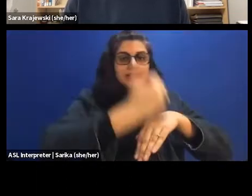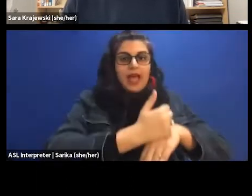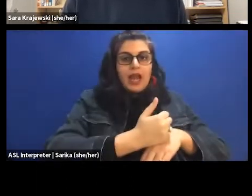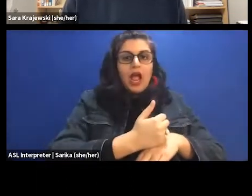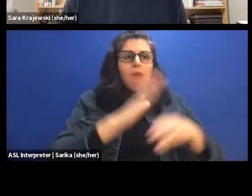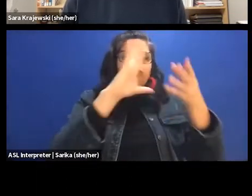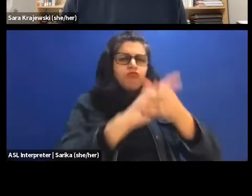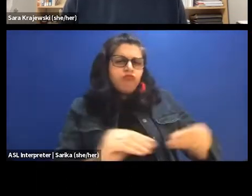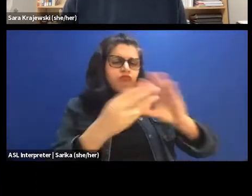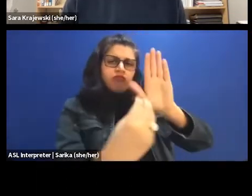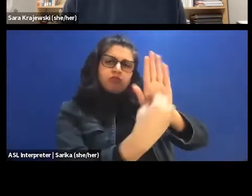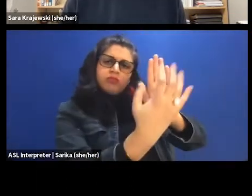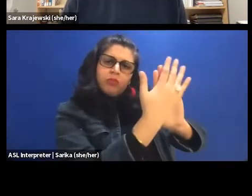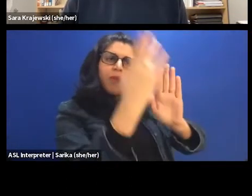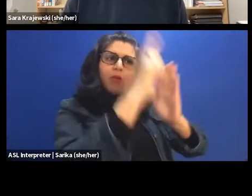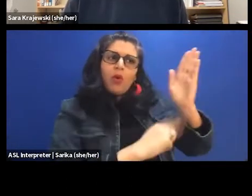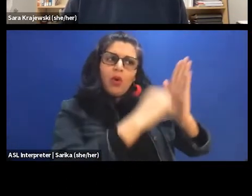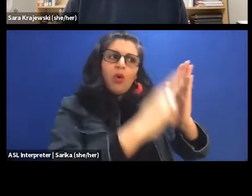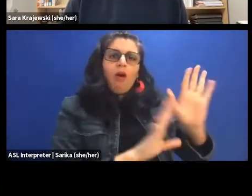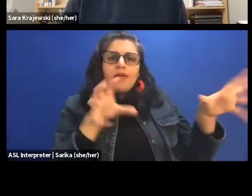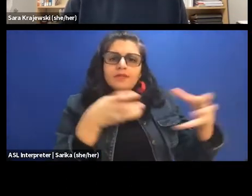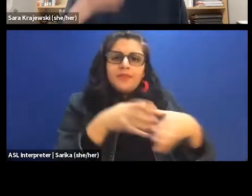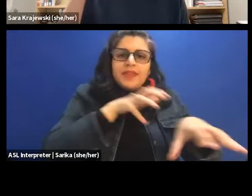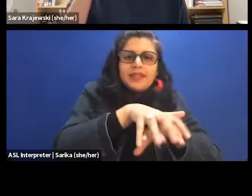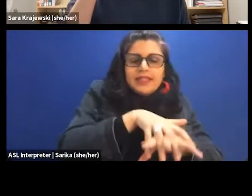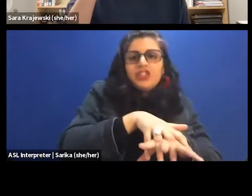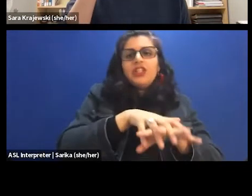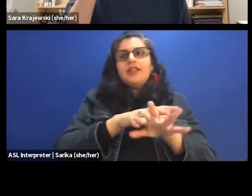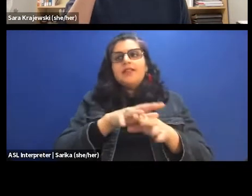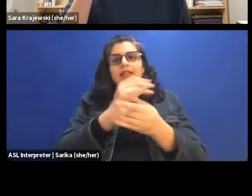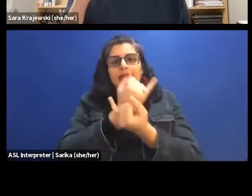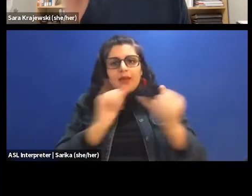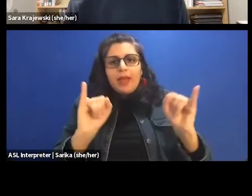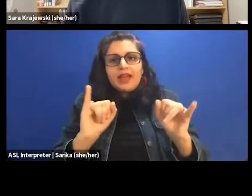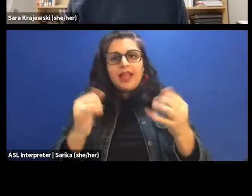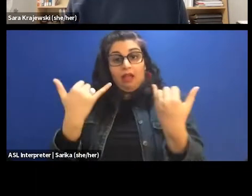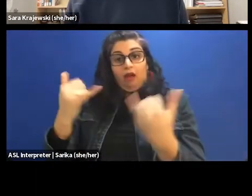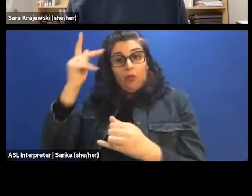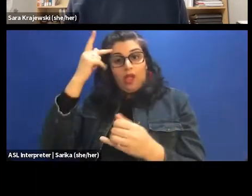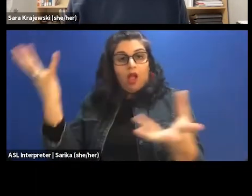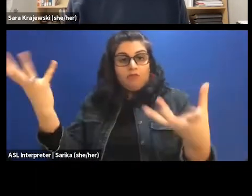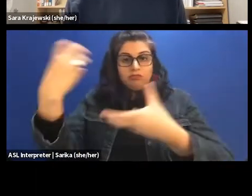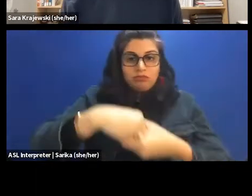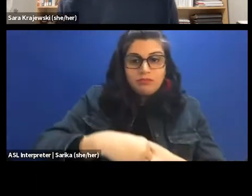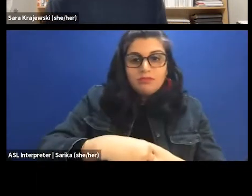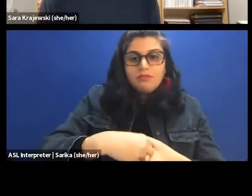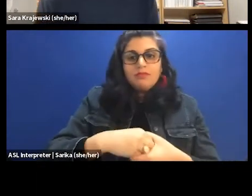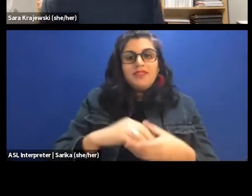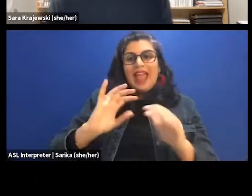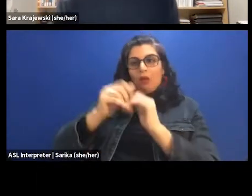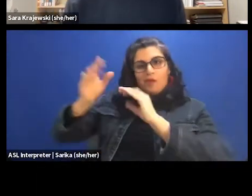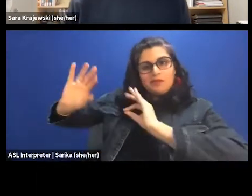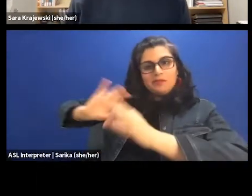that united indigenous cultures, the independence movement, and the current political ideologies.